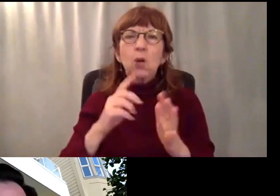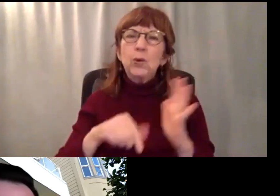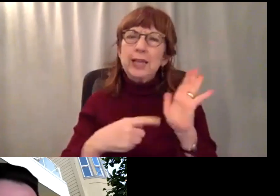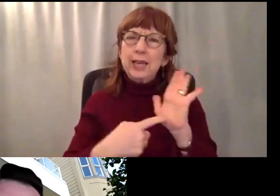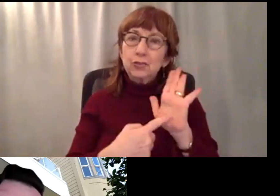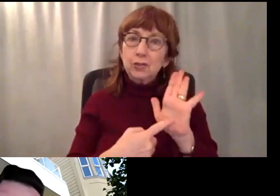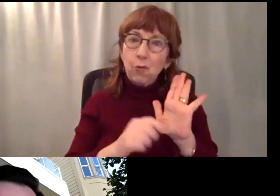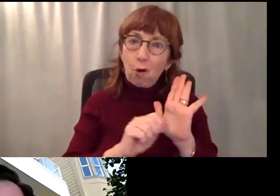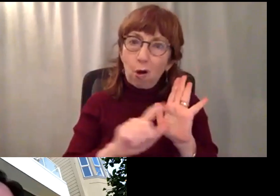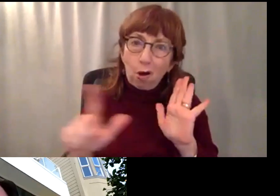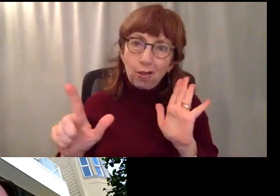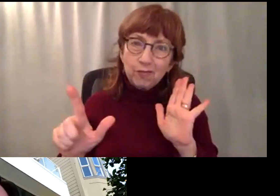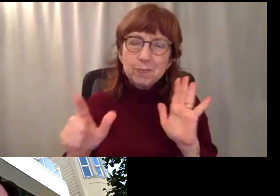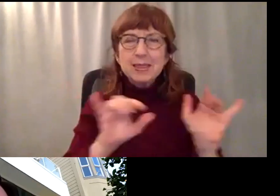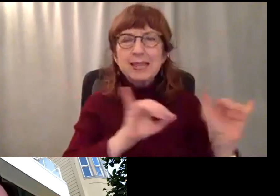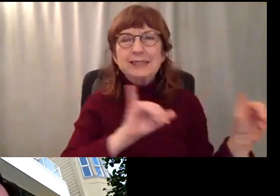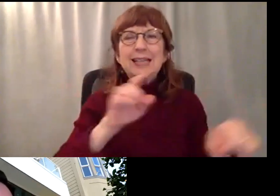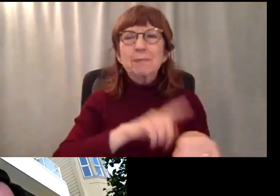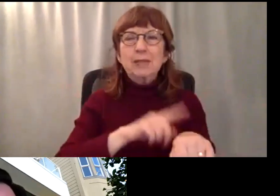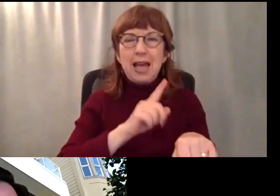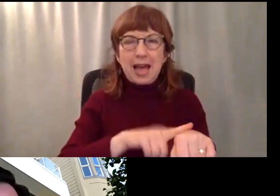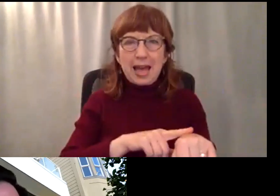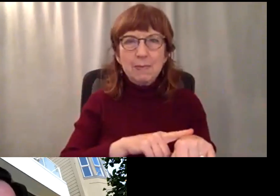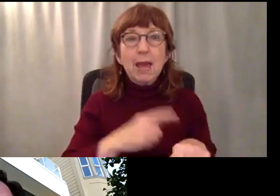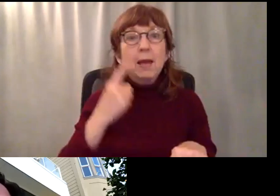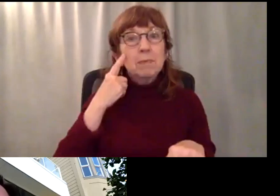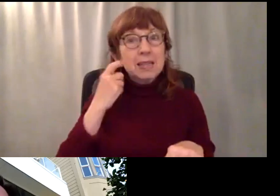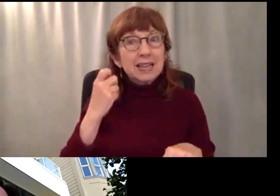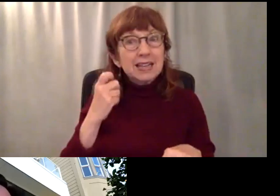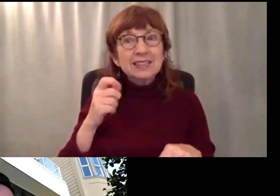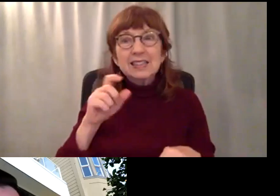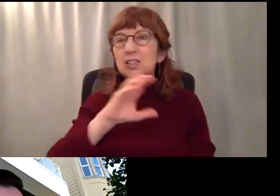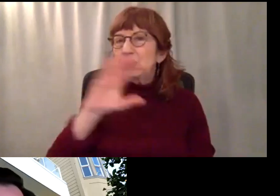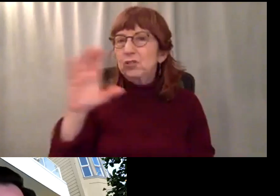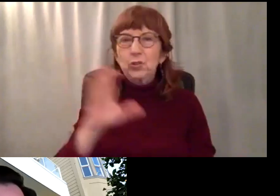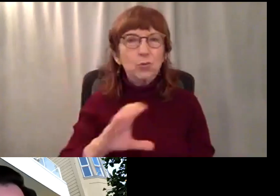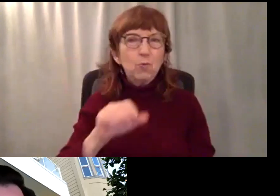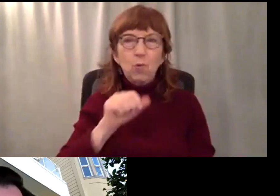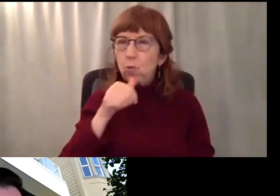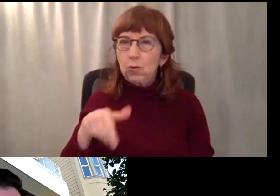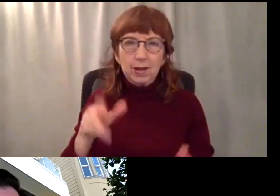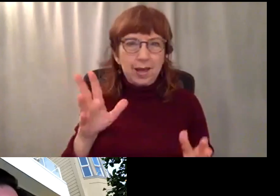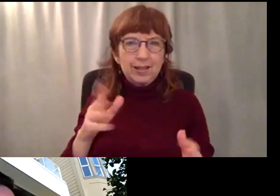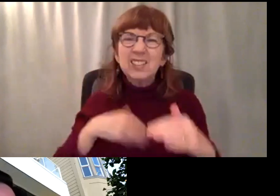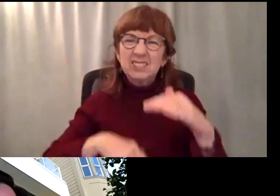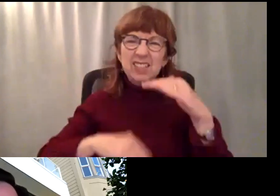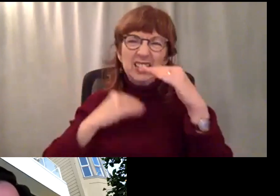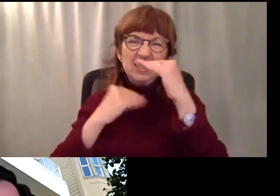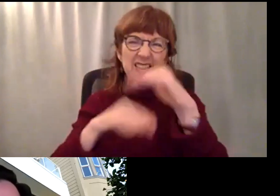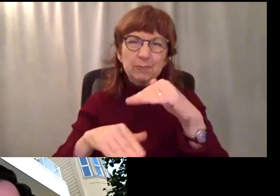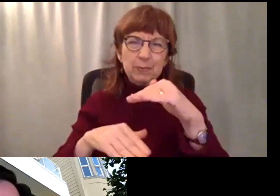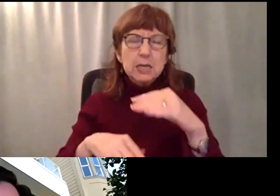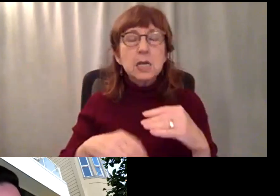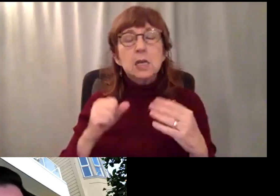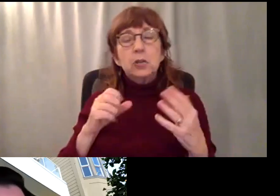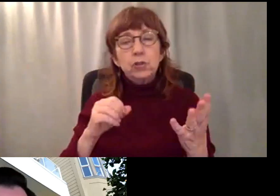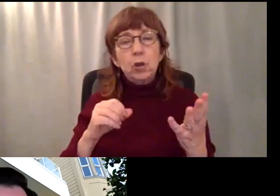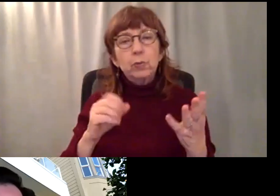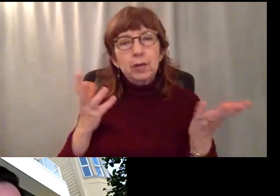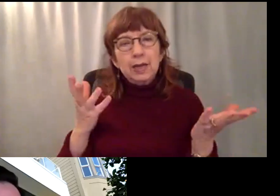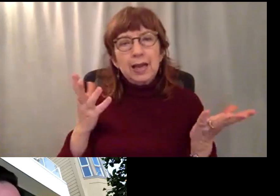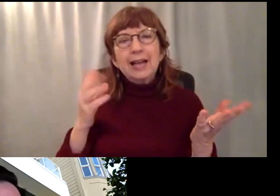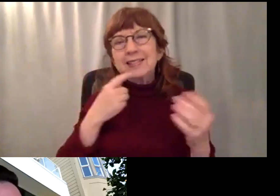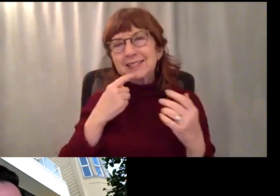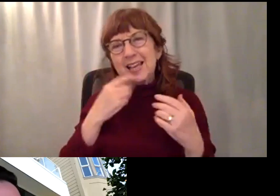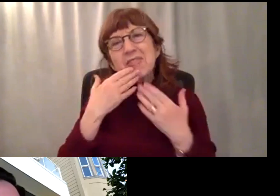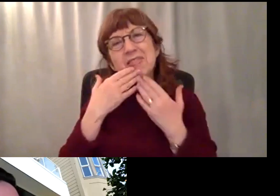all the artists at the same time because Zoom won't let us show everyone. So so I guess I'll